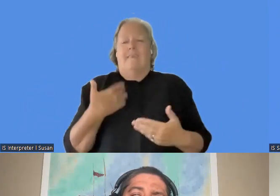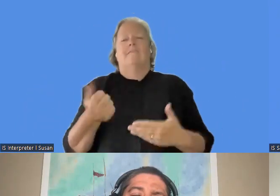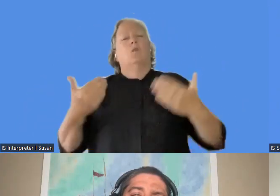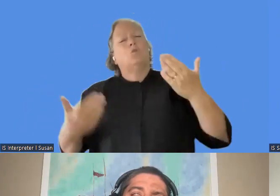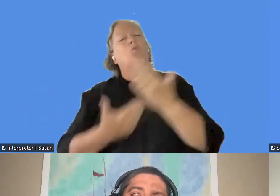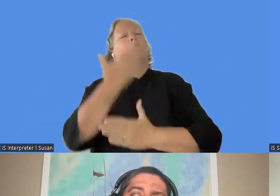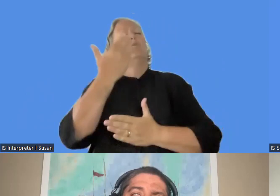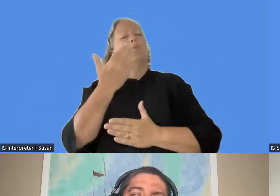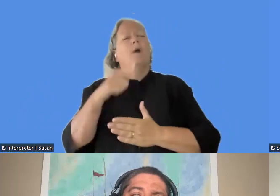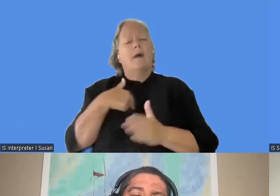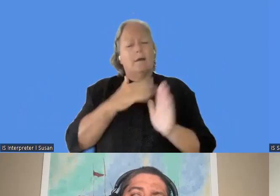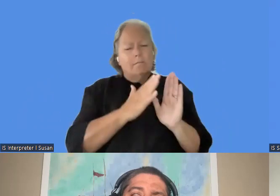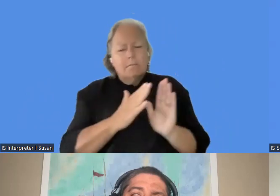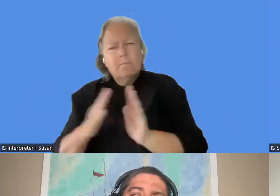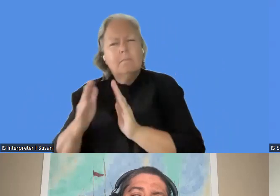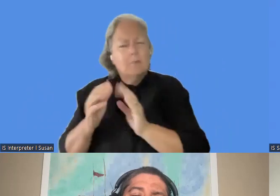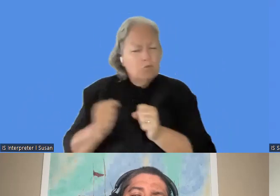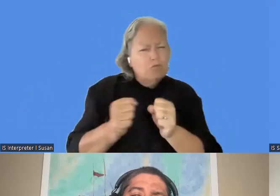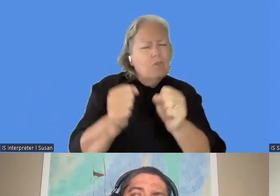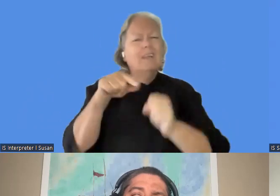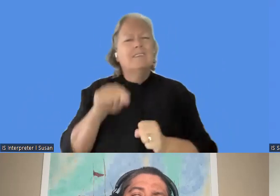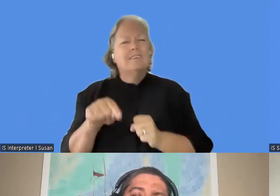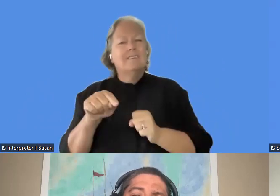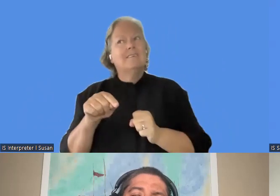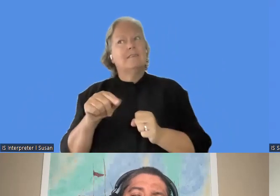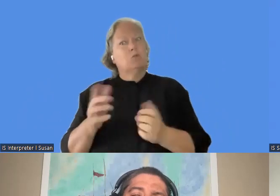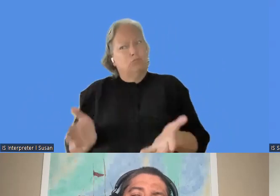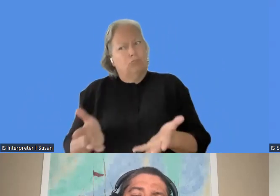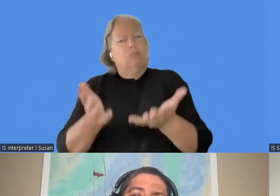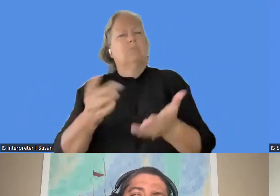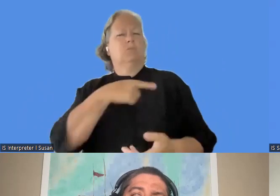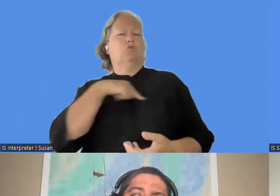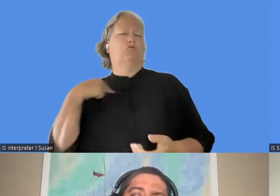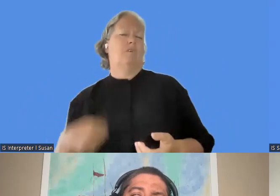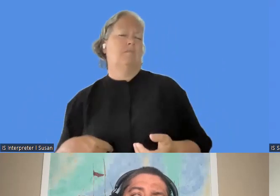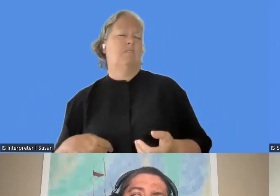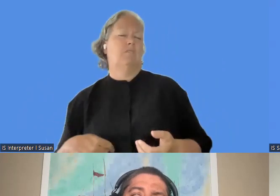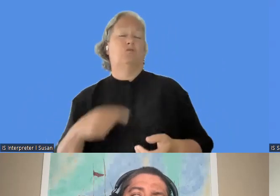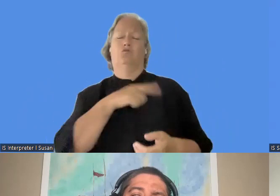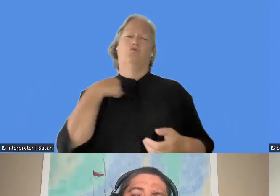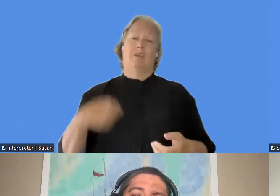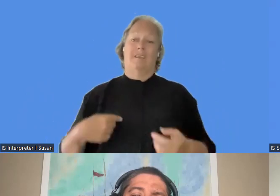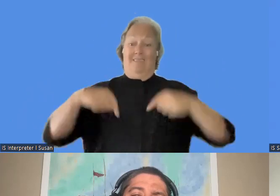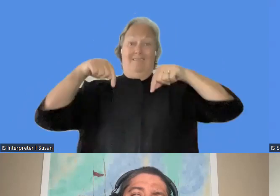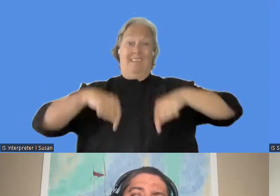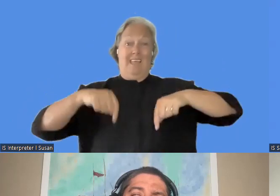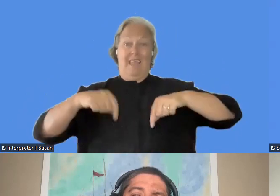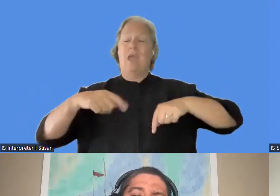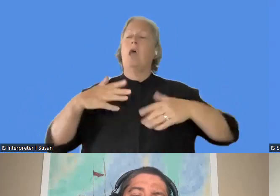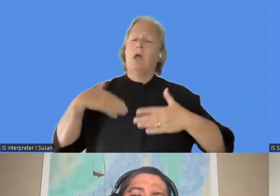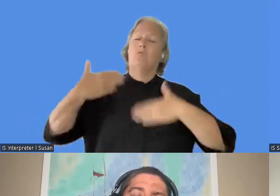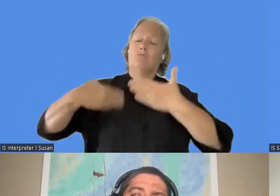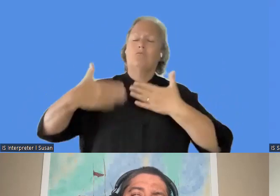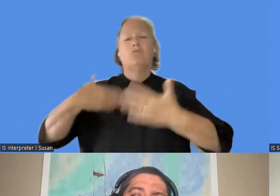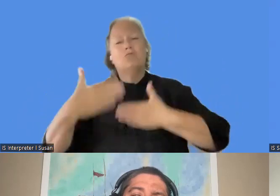in the modernization drive of China. China is still in the process of studying the